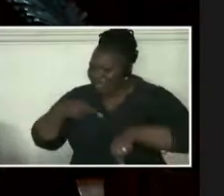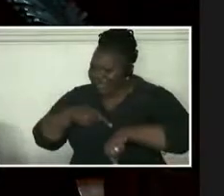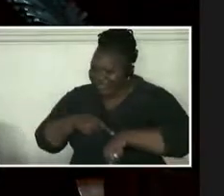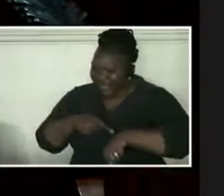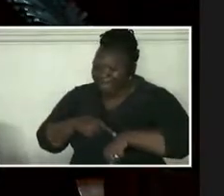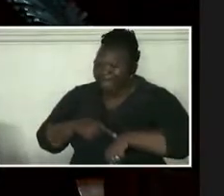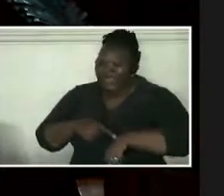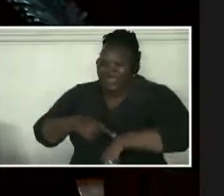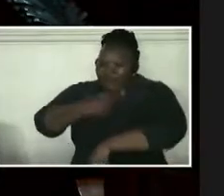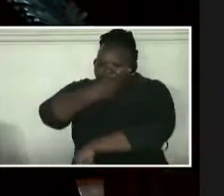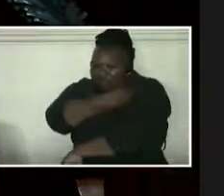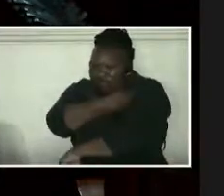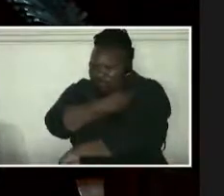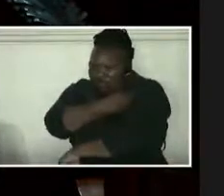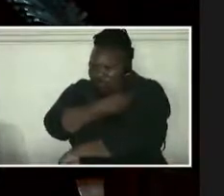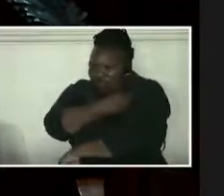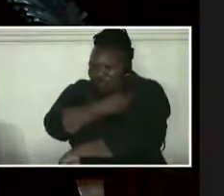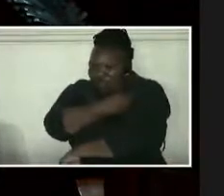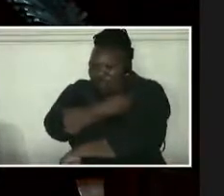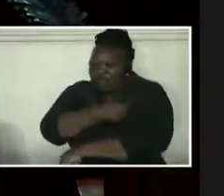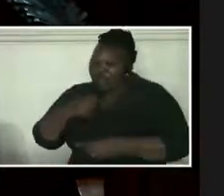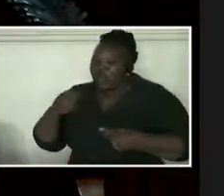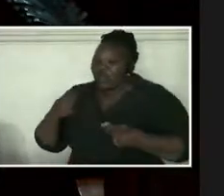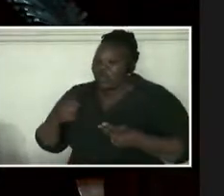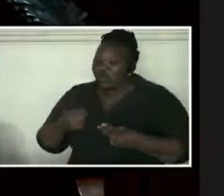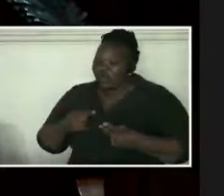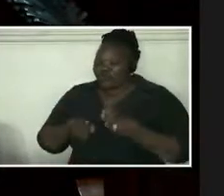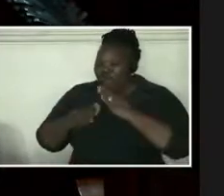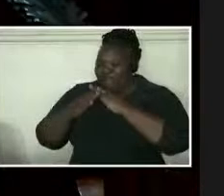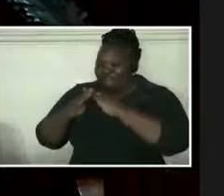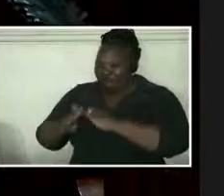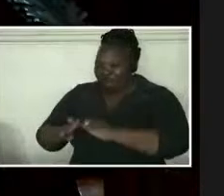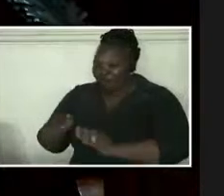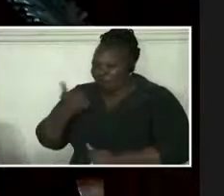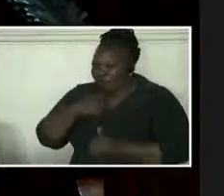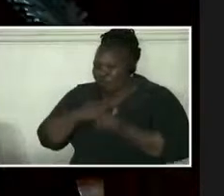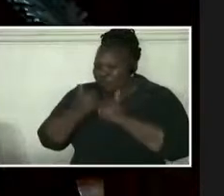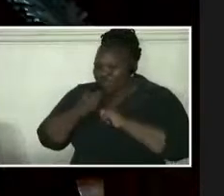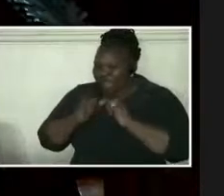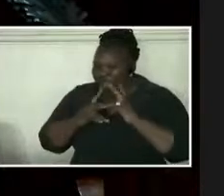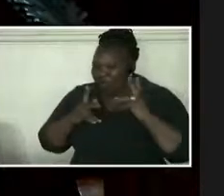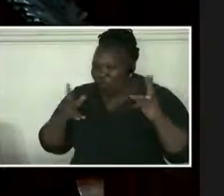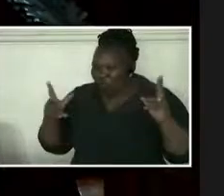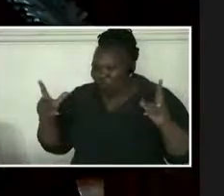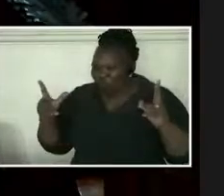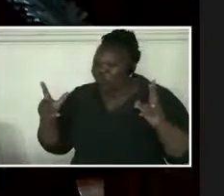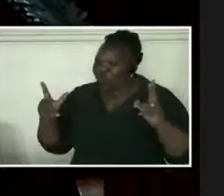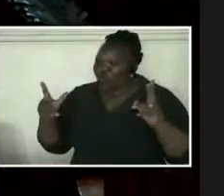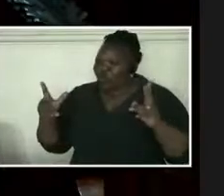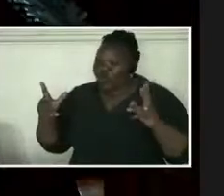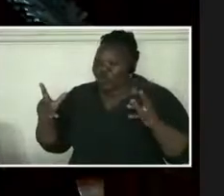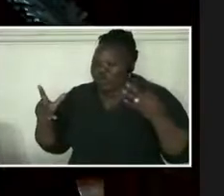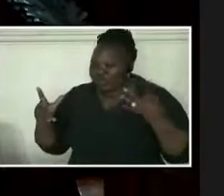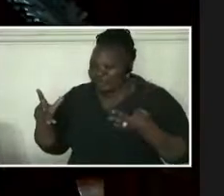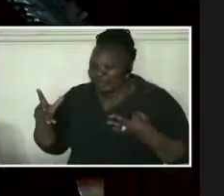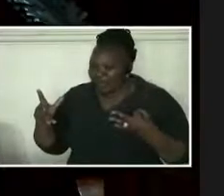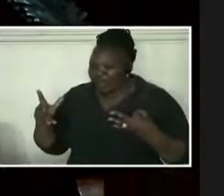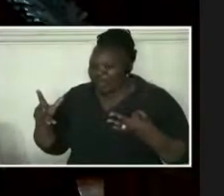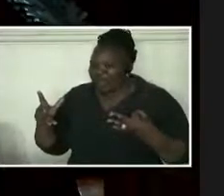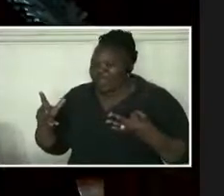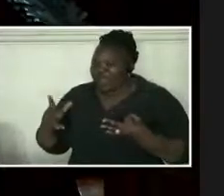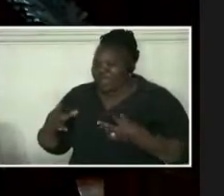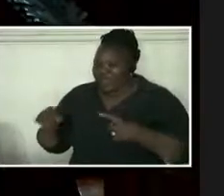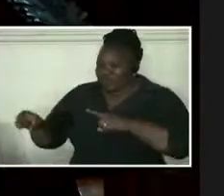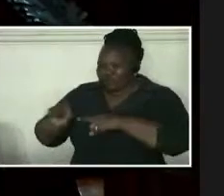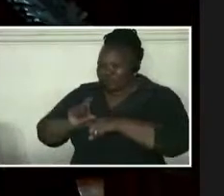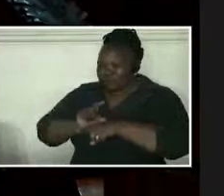vaccinated against coffee 19 2 avoiding substance abuse practicing and this is the third one practicing safe